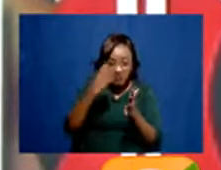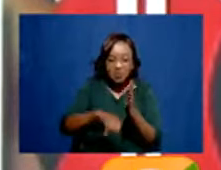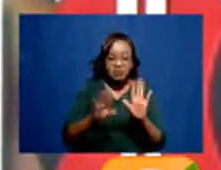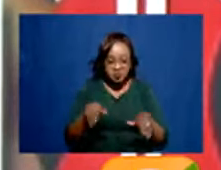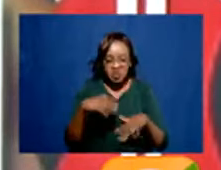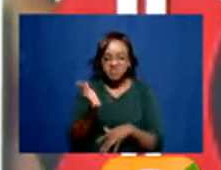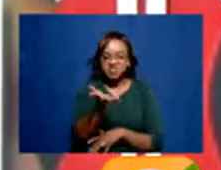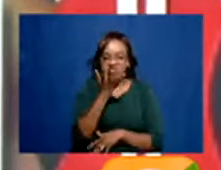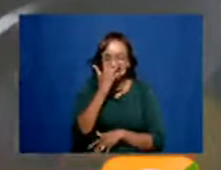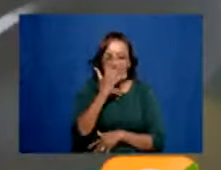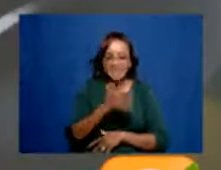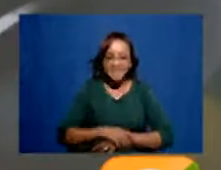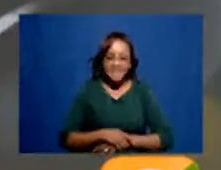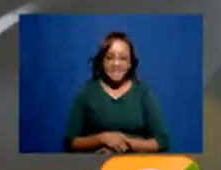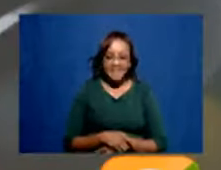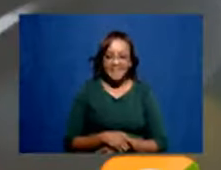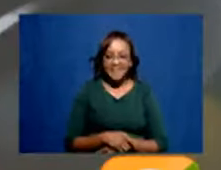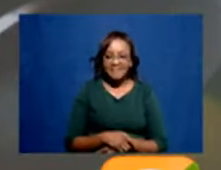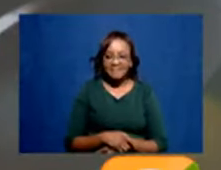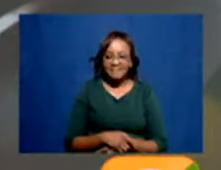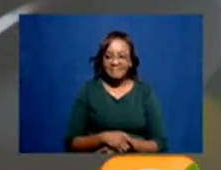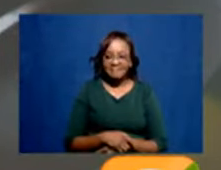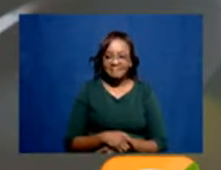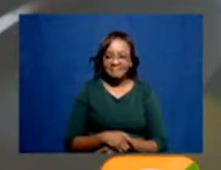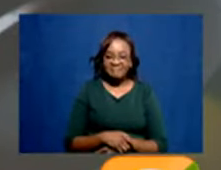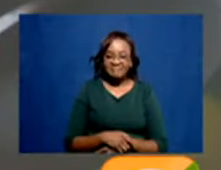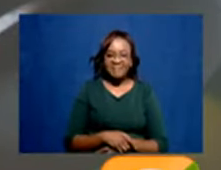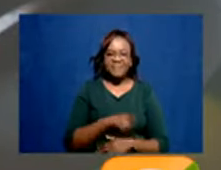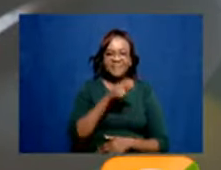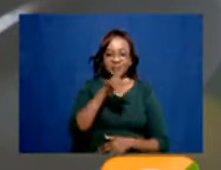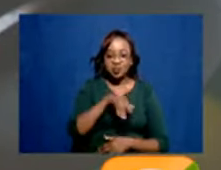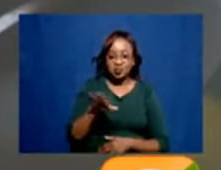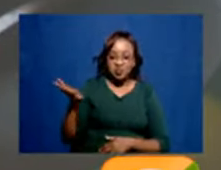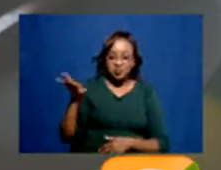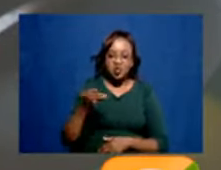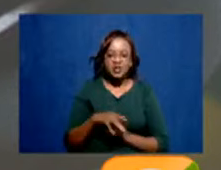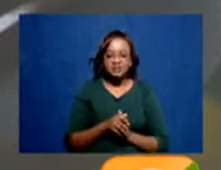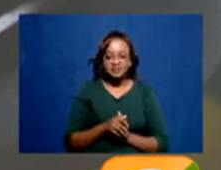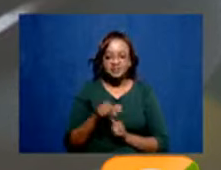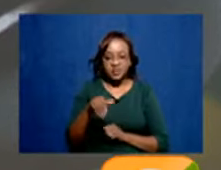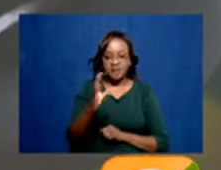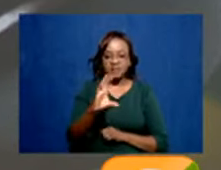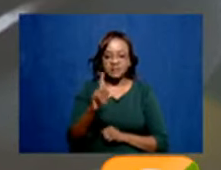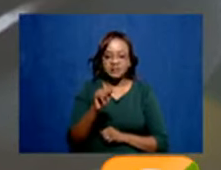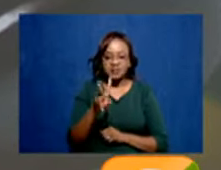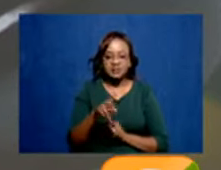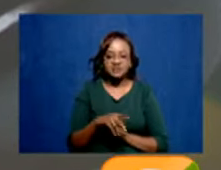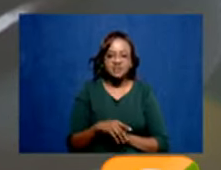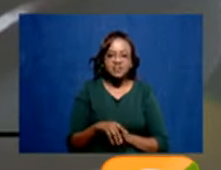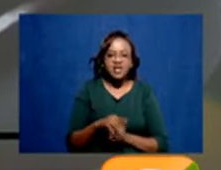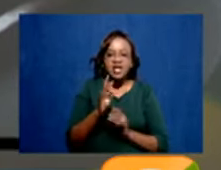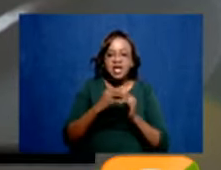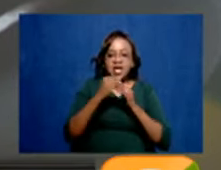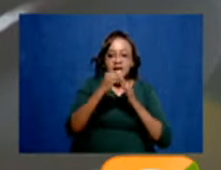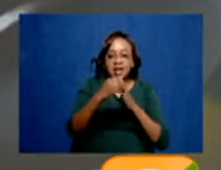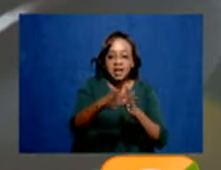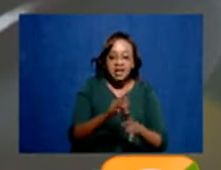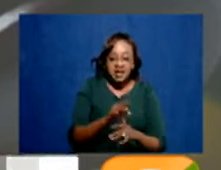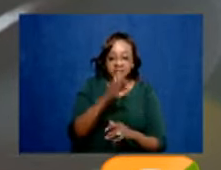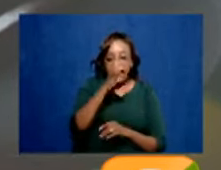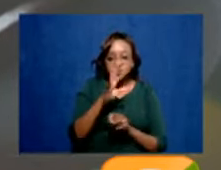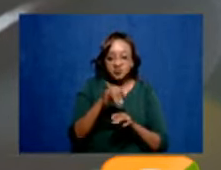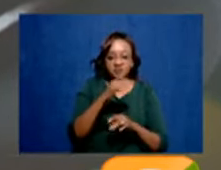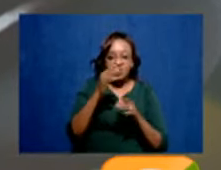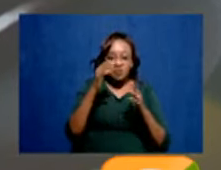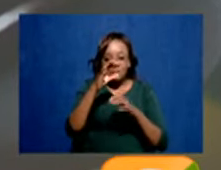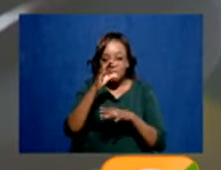to shame. All right, that was earlier on Daybreak this morning. Meanwhile, a section of religious leaders drawn from the Christian